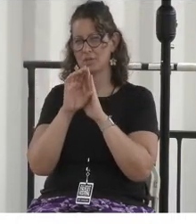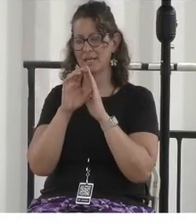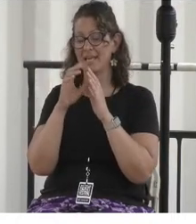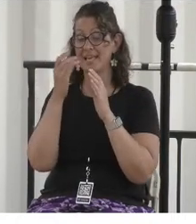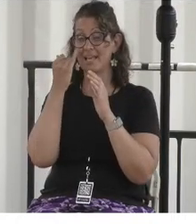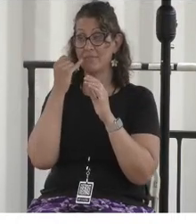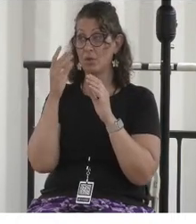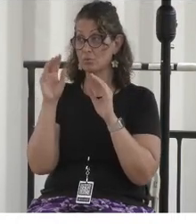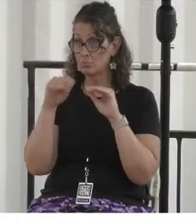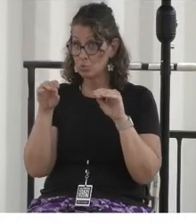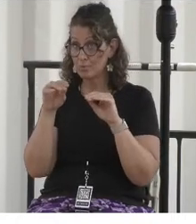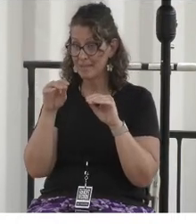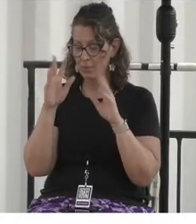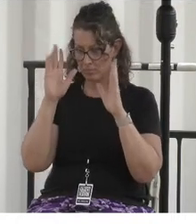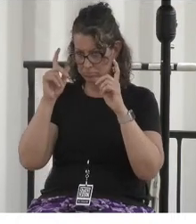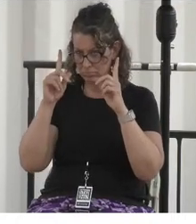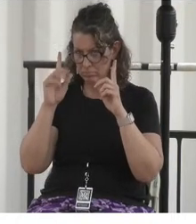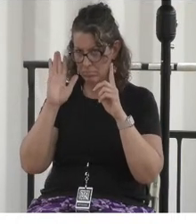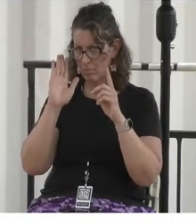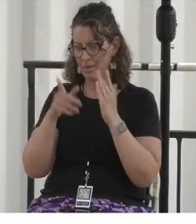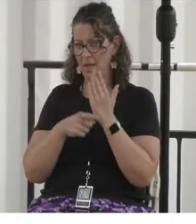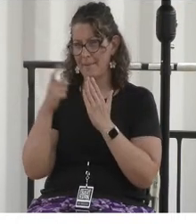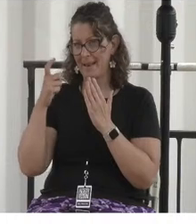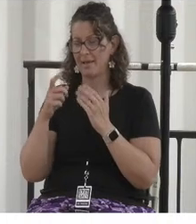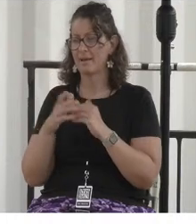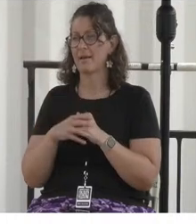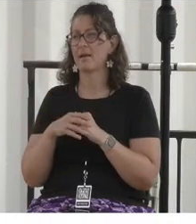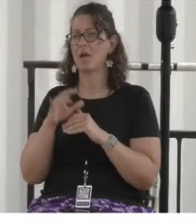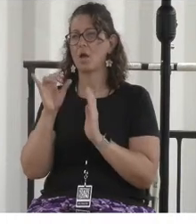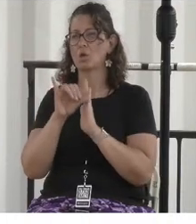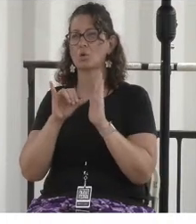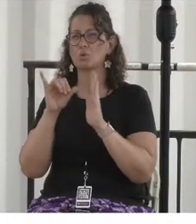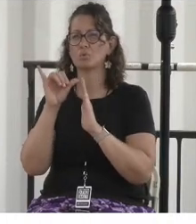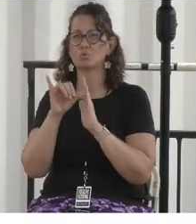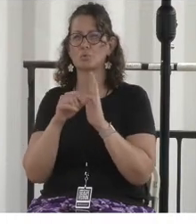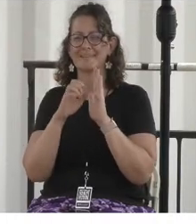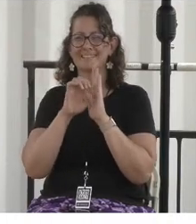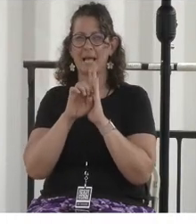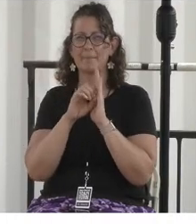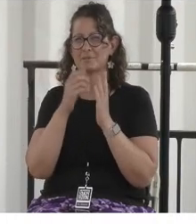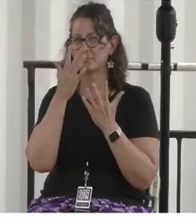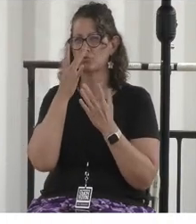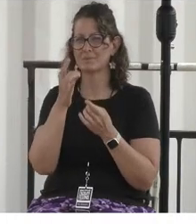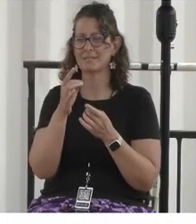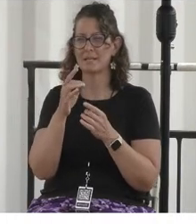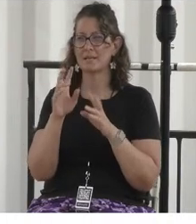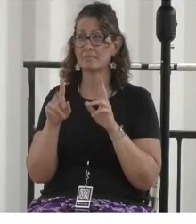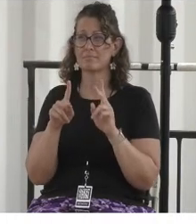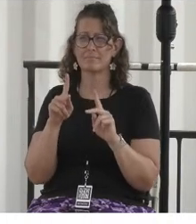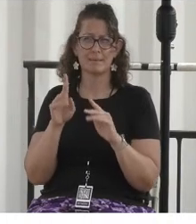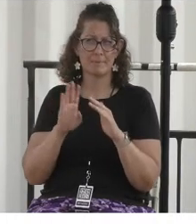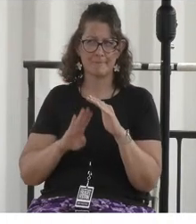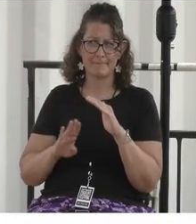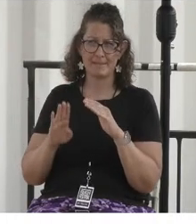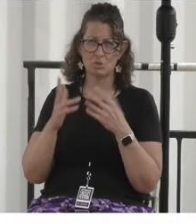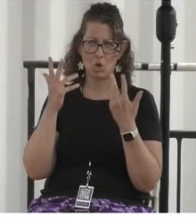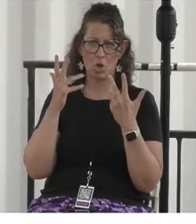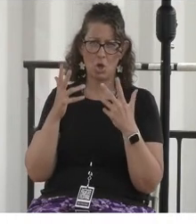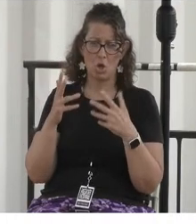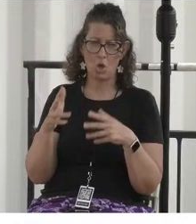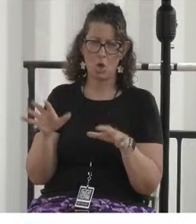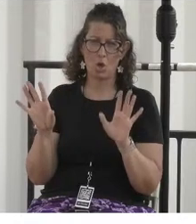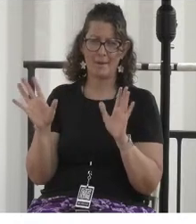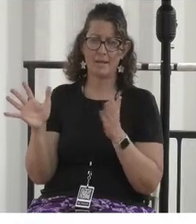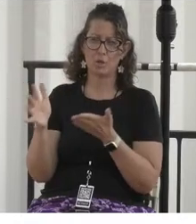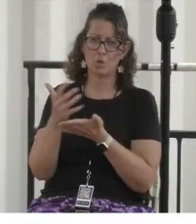video imagery from different places. The YouTube example is an interesting one because people have basically already curated